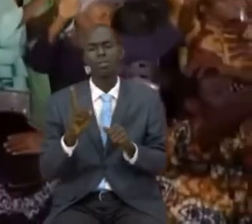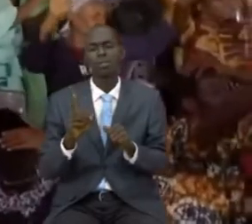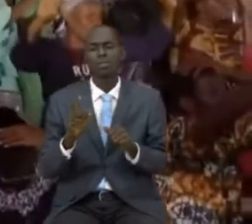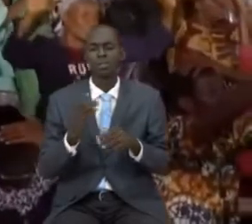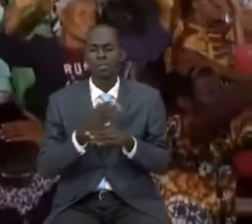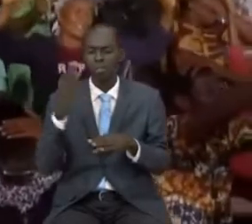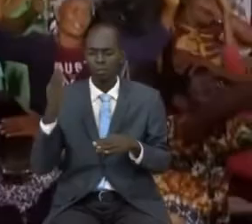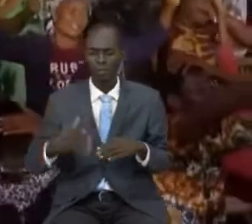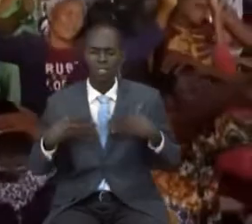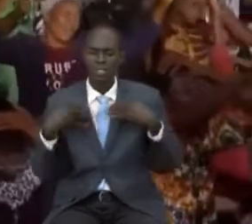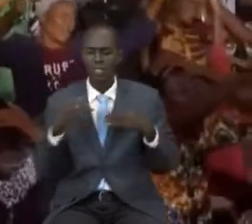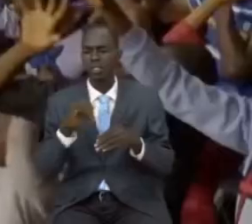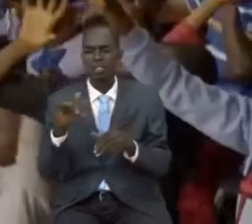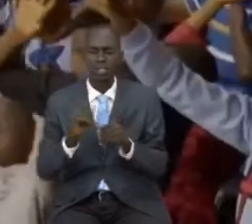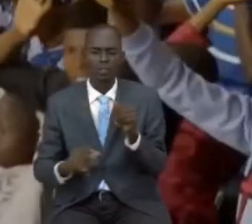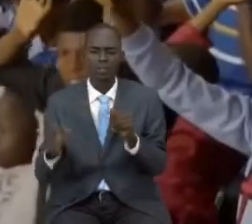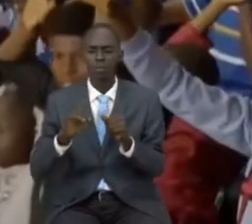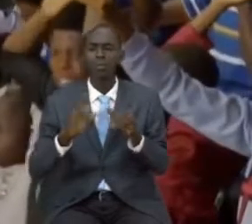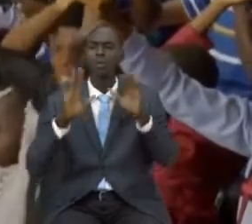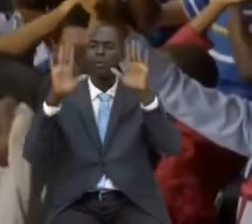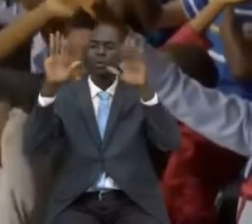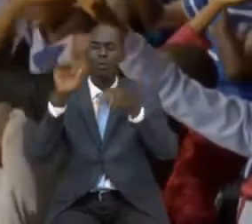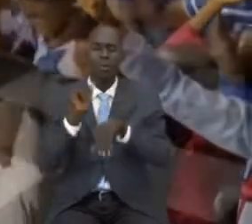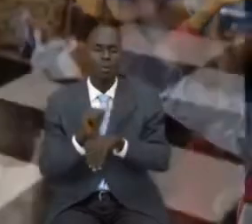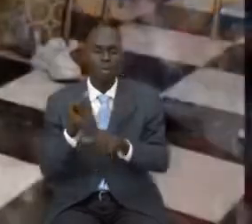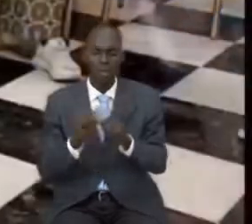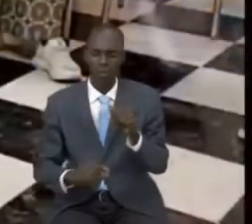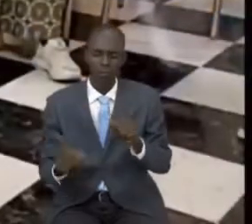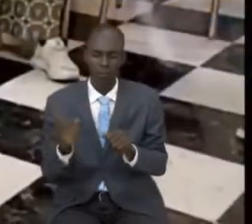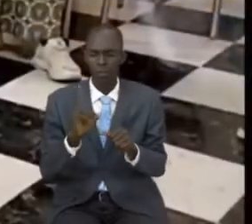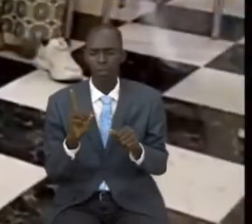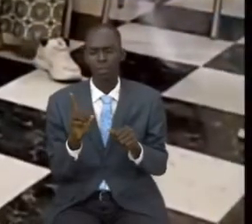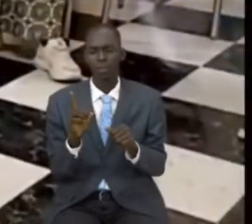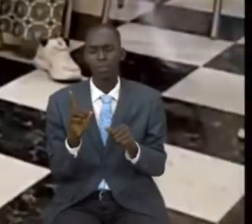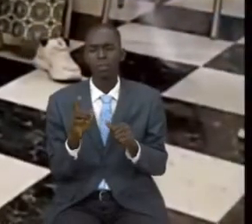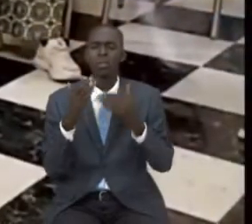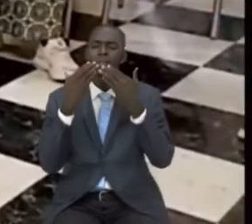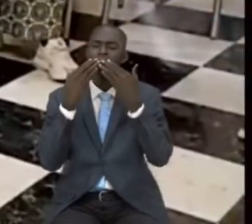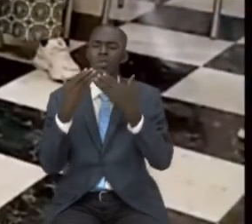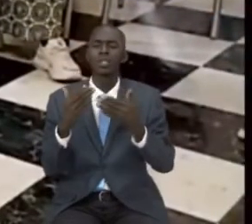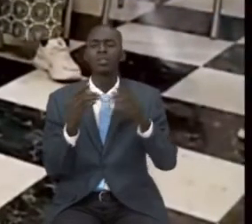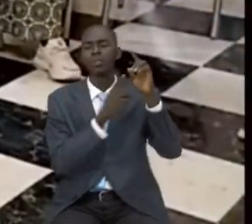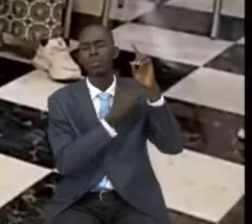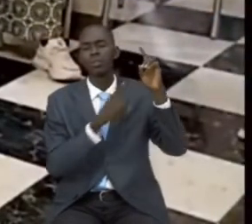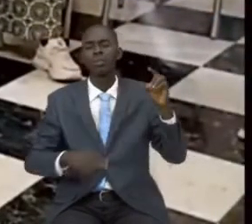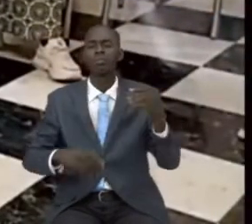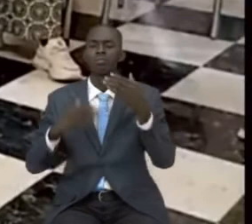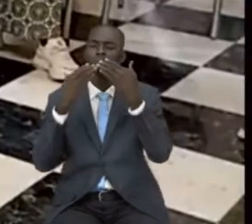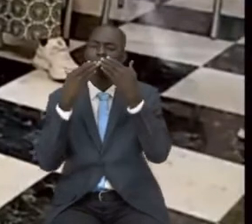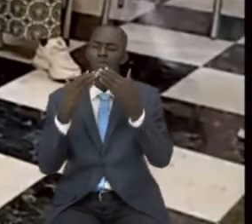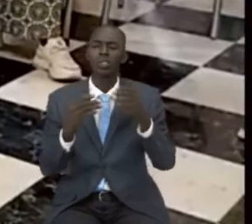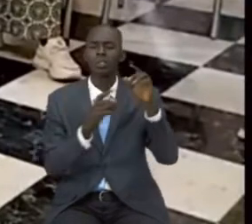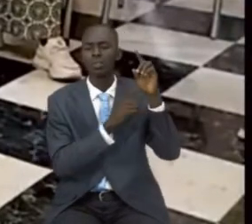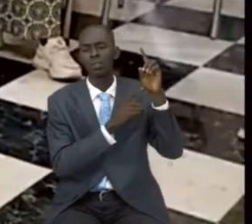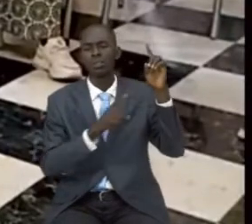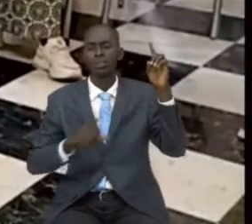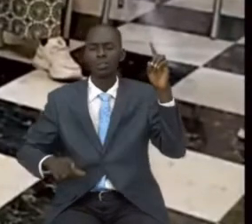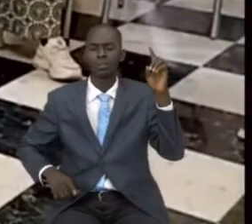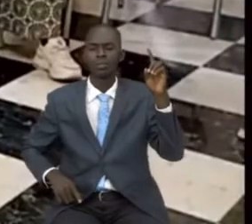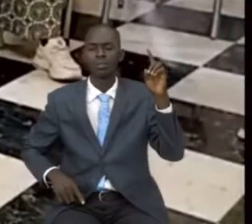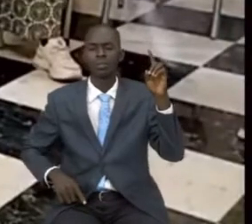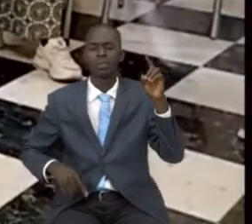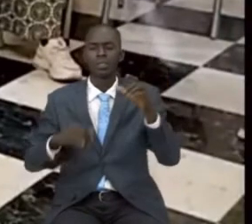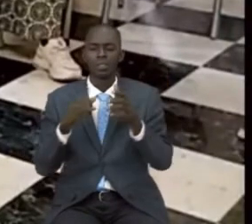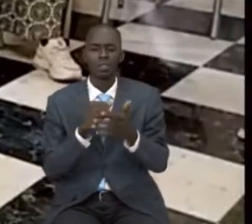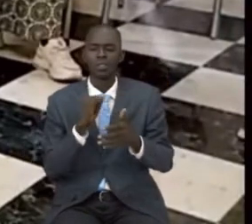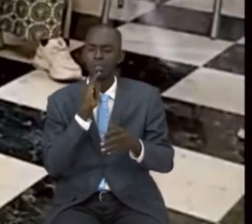healing everywhere, miracle everywhere. Thank you, Lord. Thank you, Lord. Thank you, Lord. It